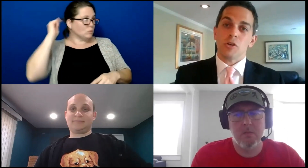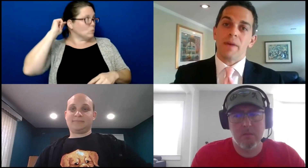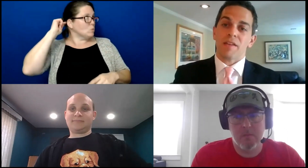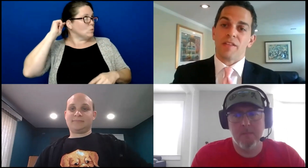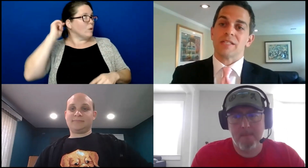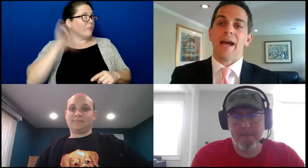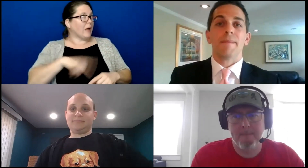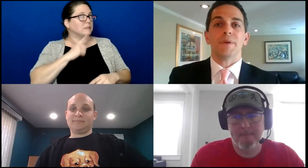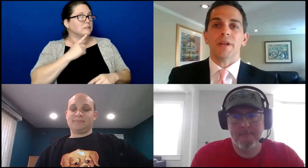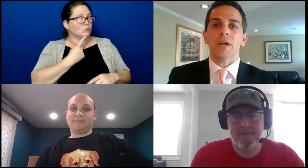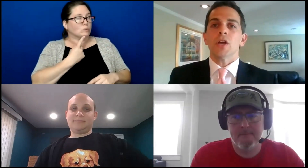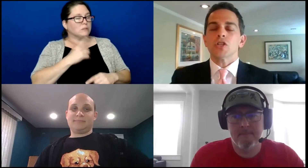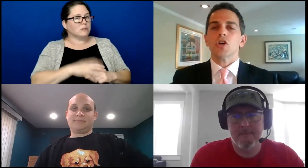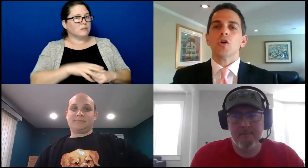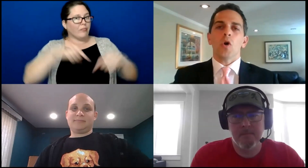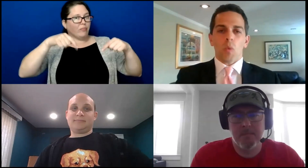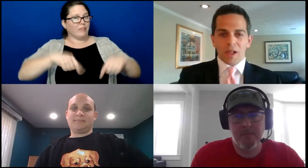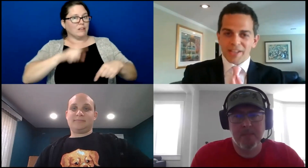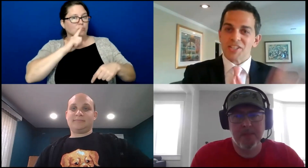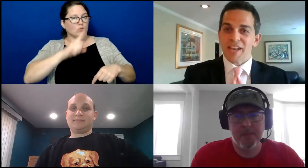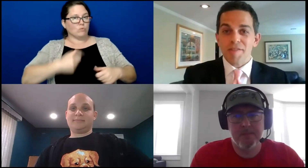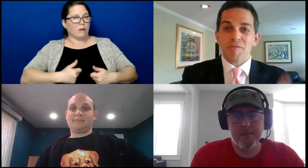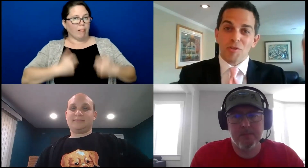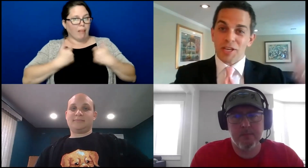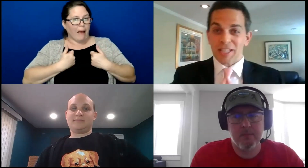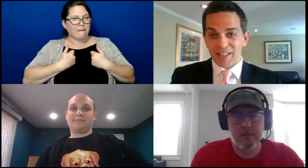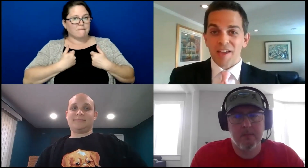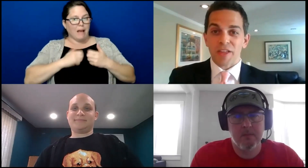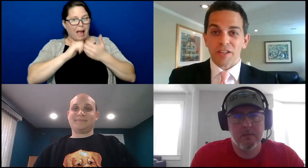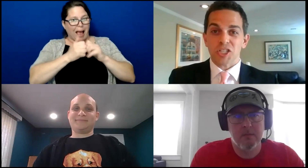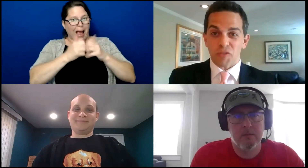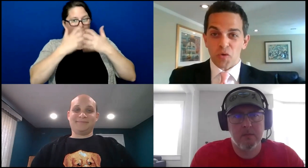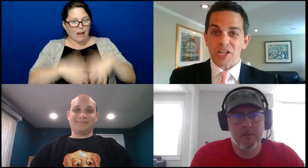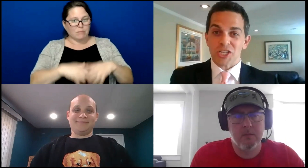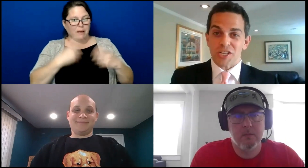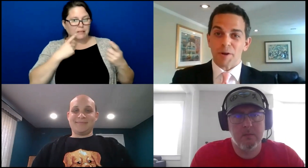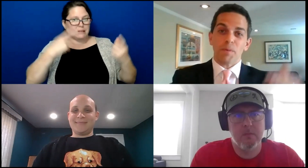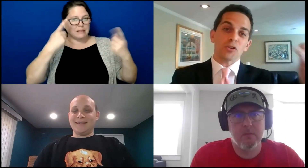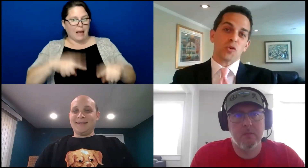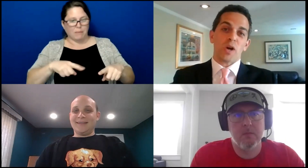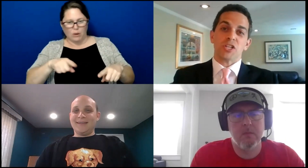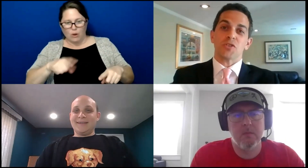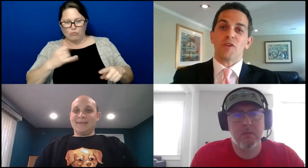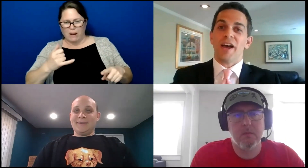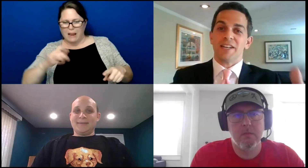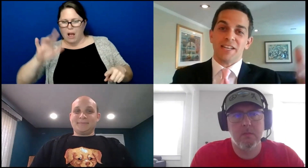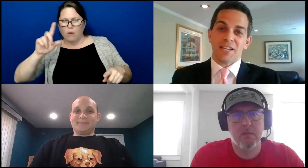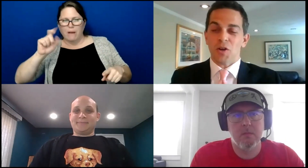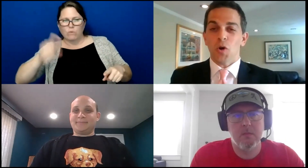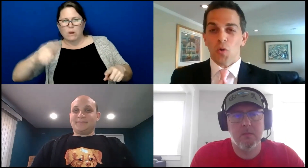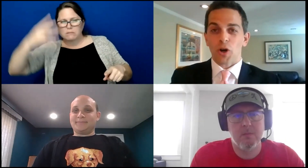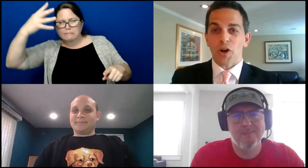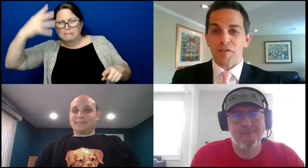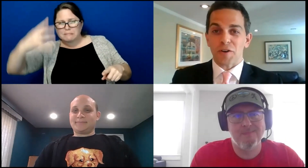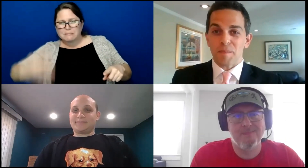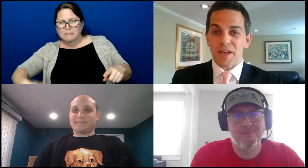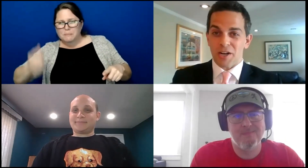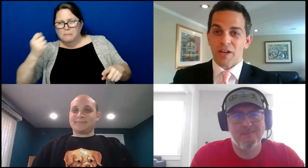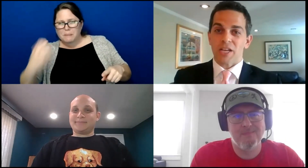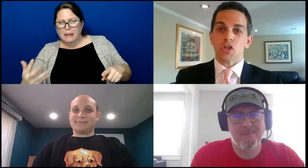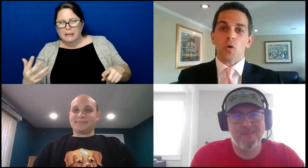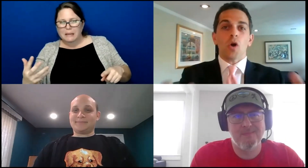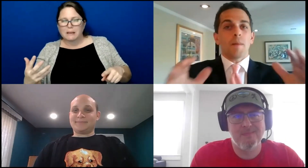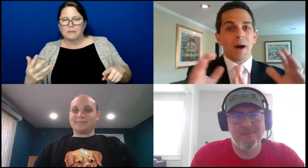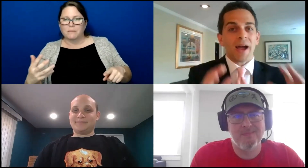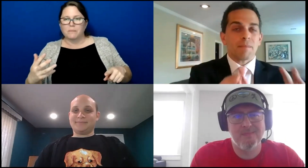This is how you make things happen. So while I scan through the lengthy list of questions, I'm going to pose a question to Ryan he can work on for a